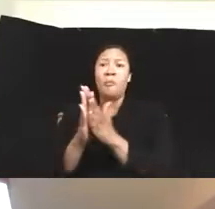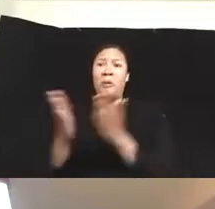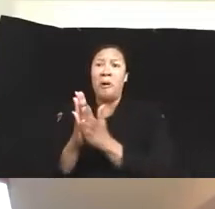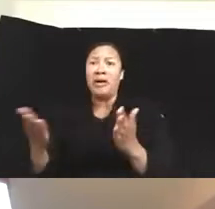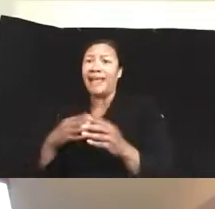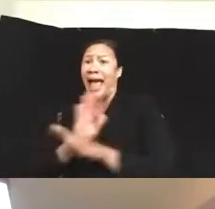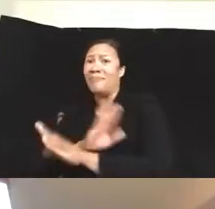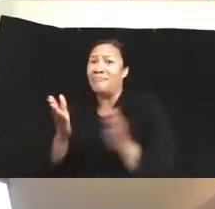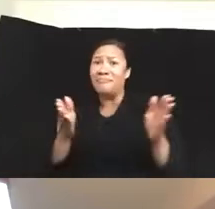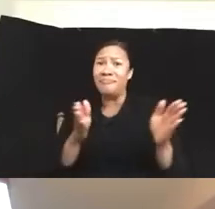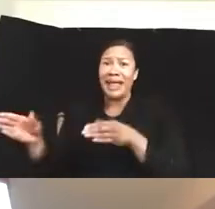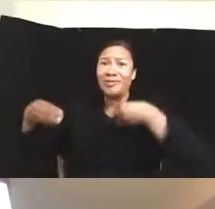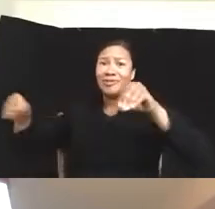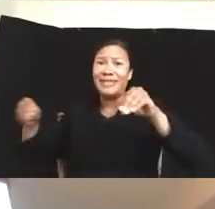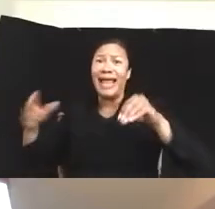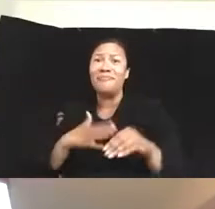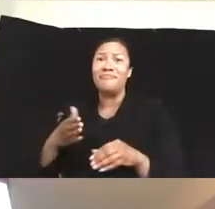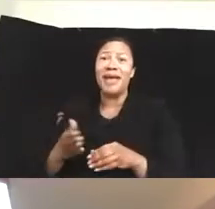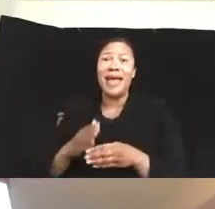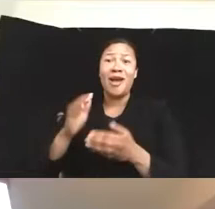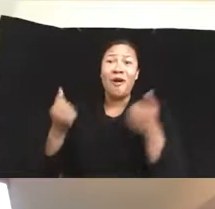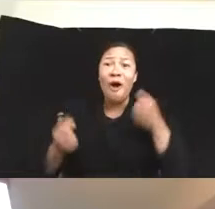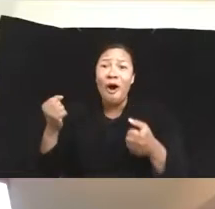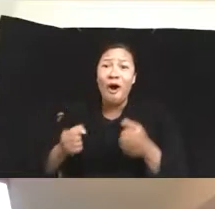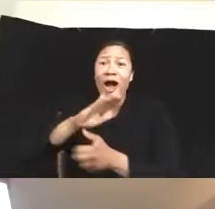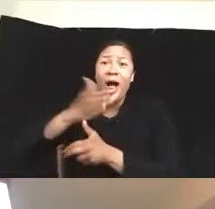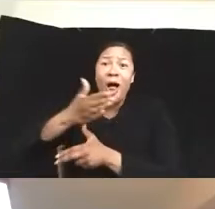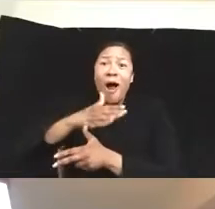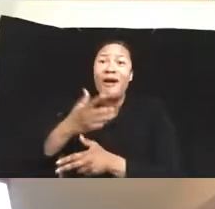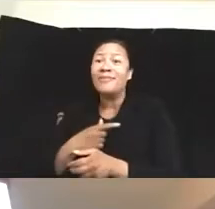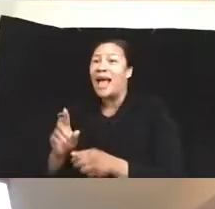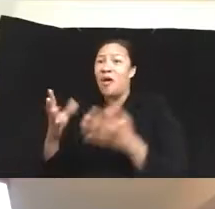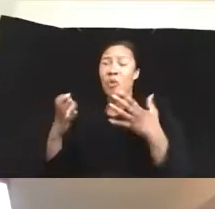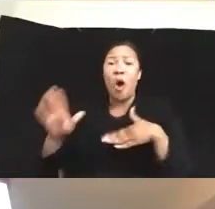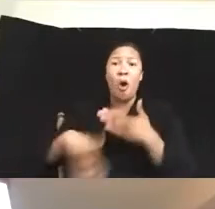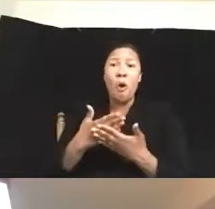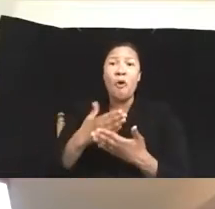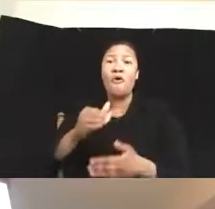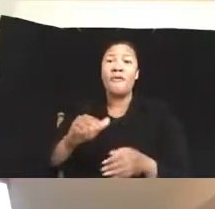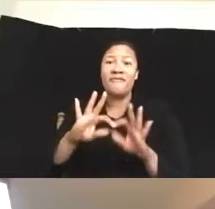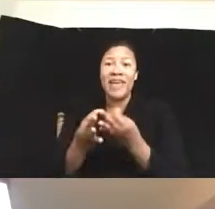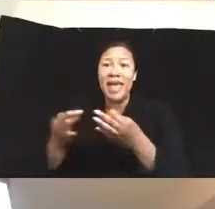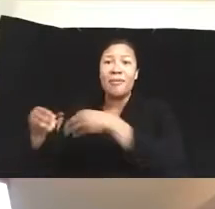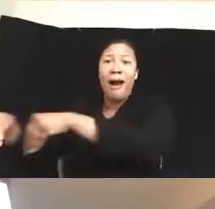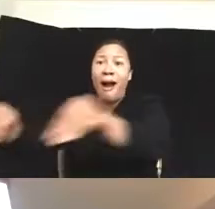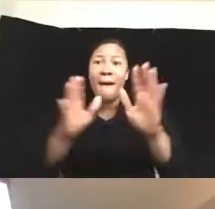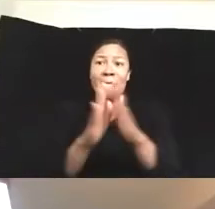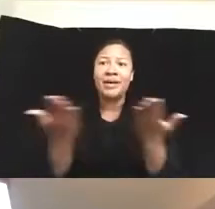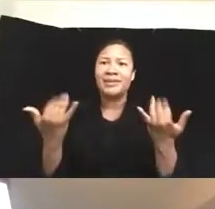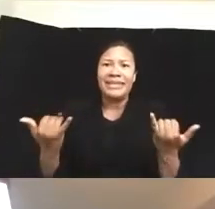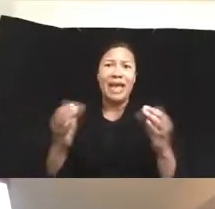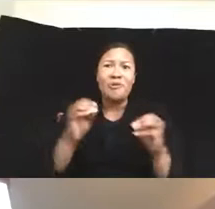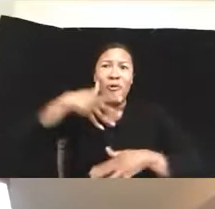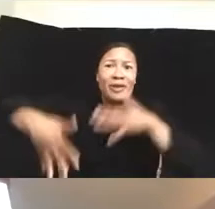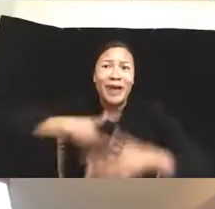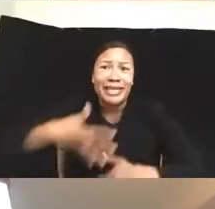my trunk, you know, like the way that the many people, if like everybody in my family was going to have some, and now none of us are interacting with people. So the